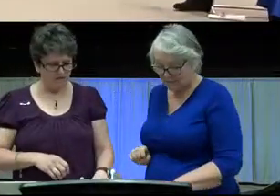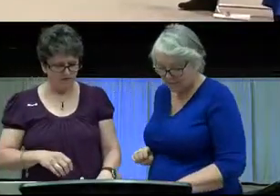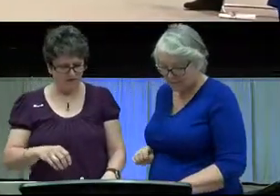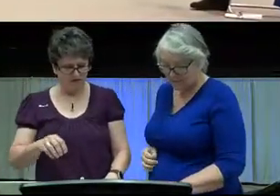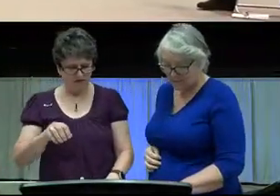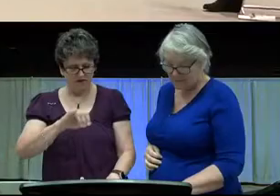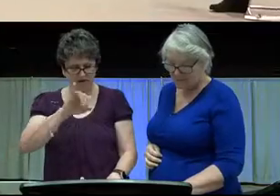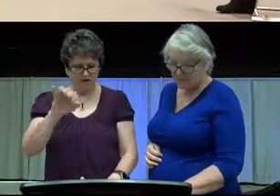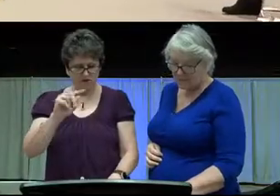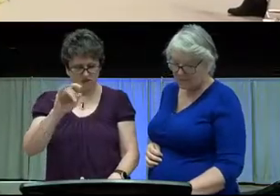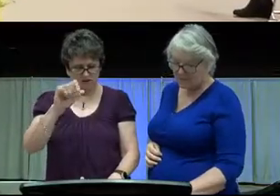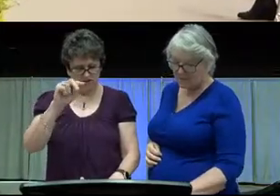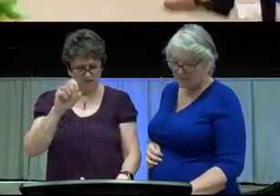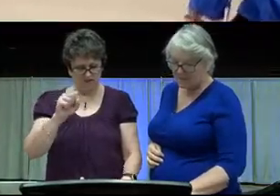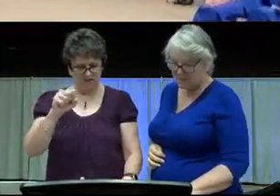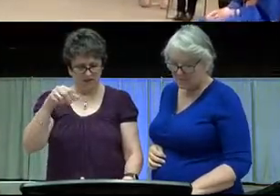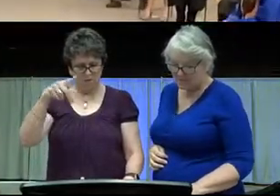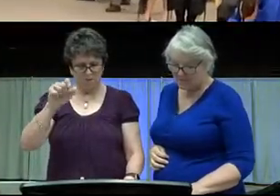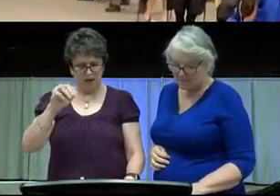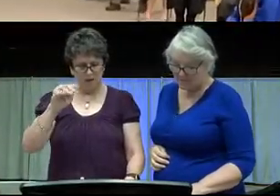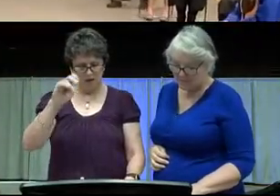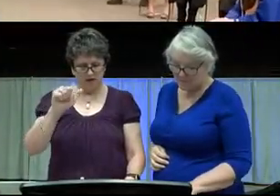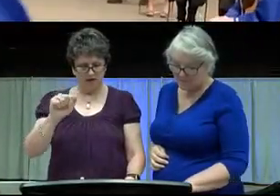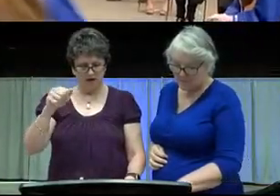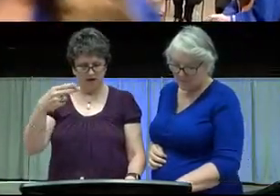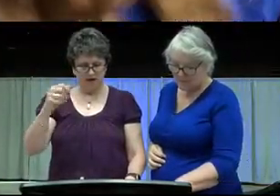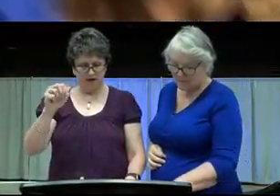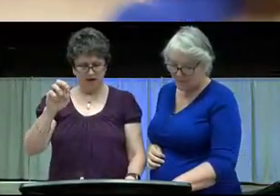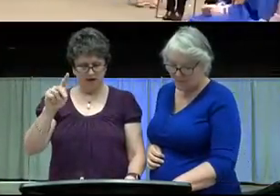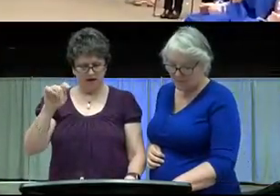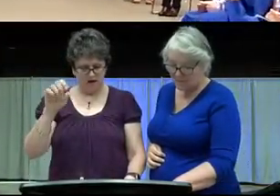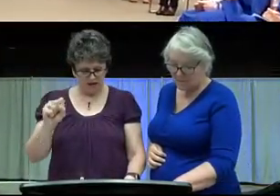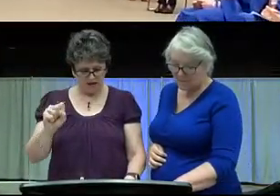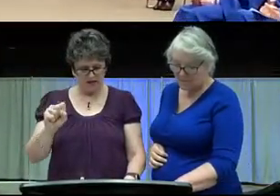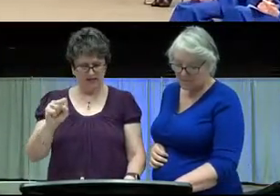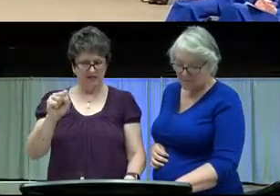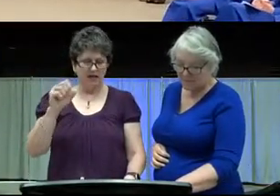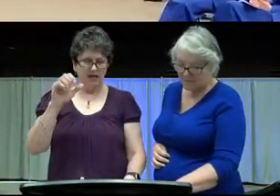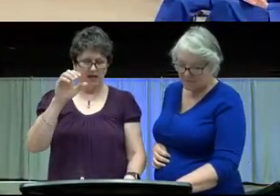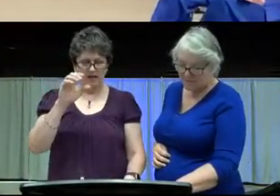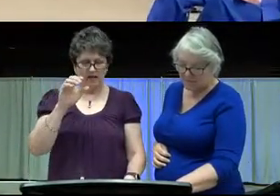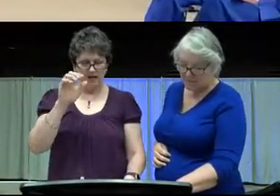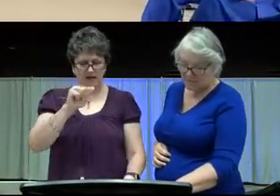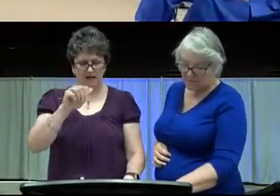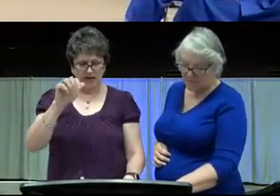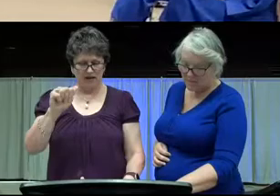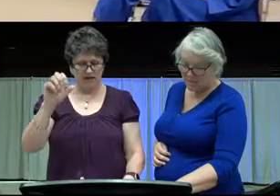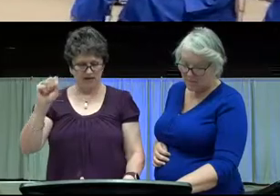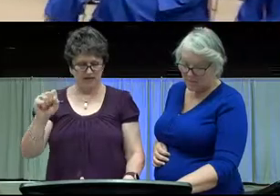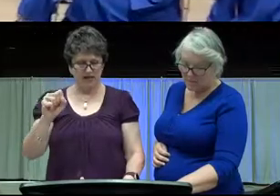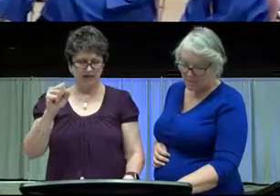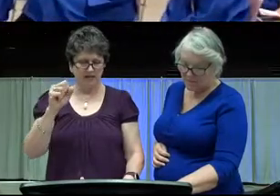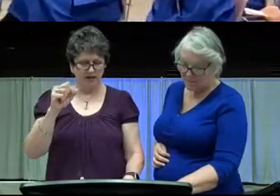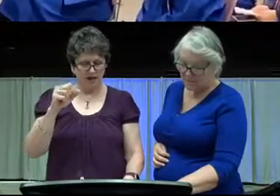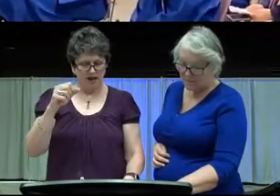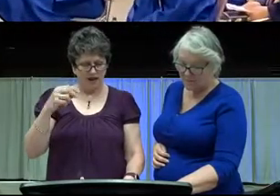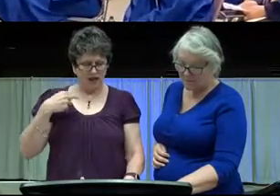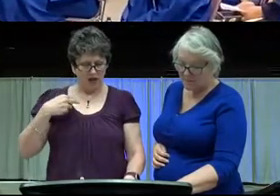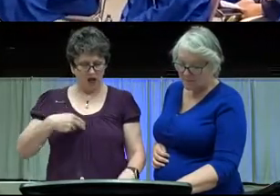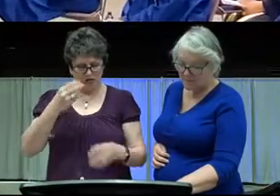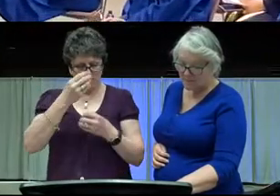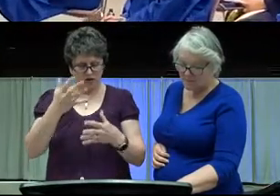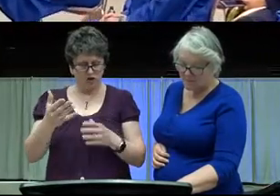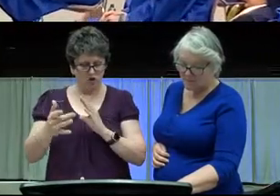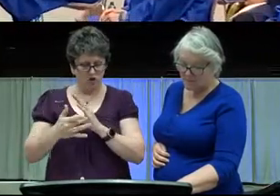Genesis Pamela Hankins, Associate of Applied Science, Health Information Technology Honors, Certificate of Applied Science, Health